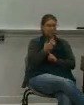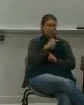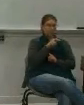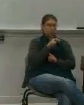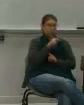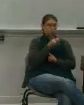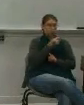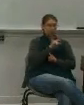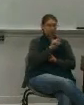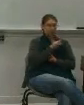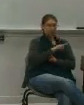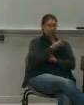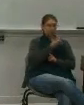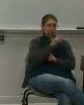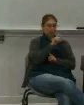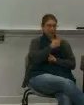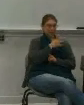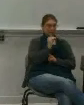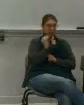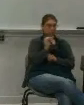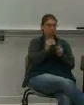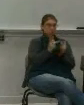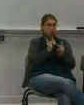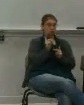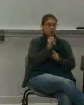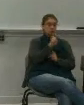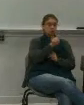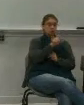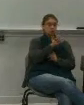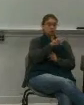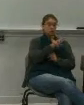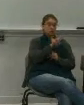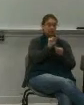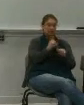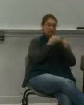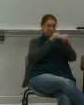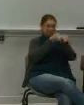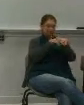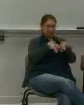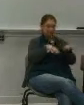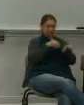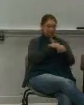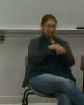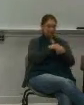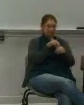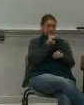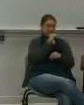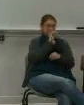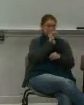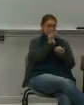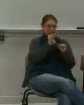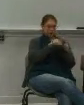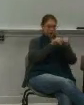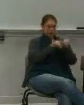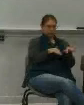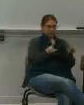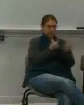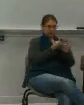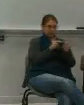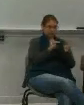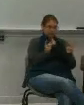oxygen. Places where sulfide can diffuse in and oxygen can be diffused into that same